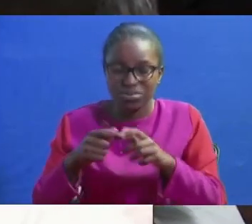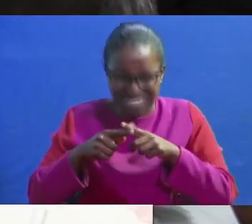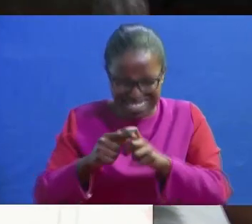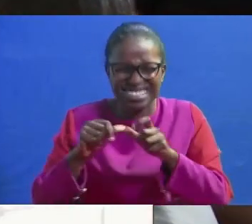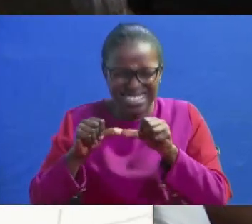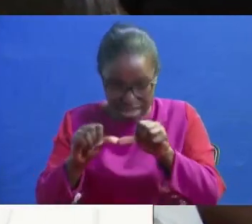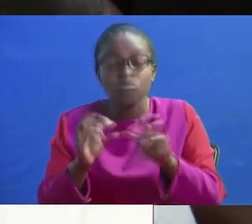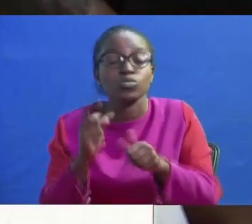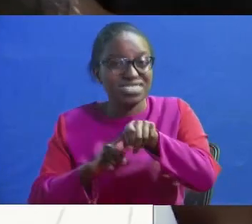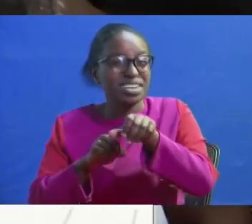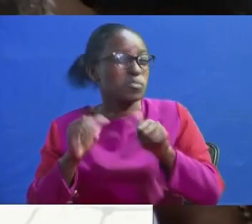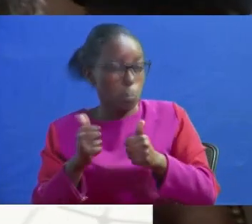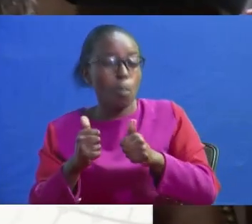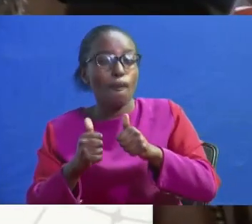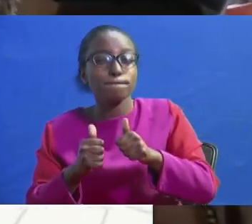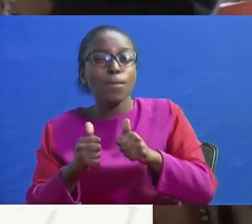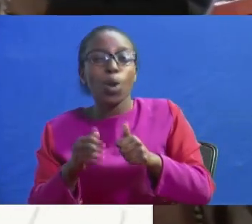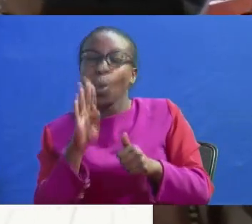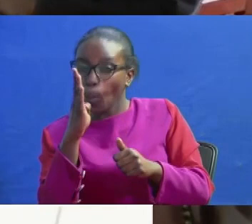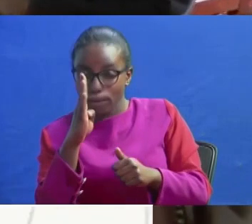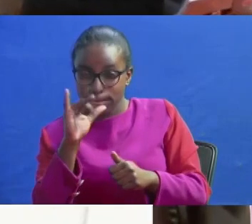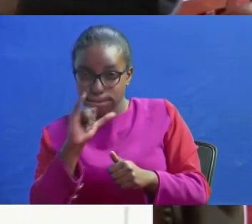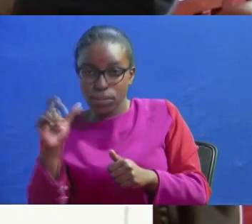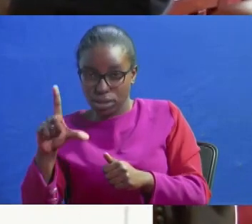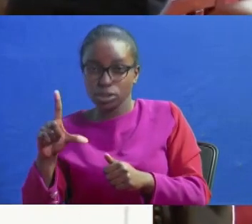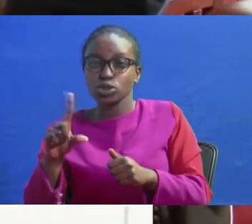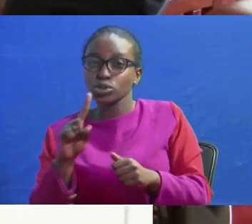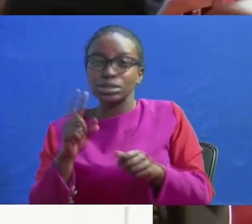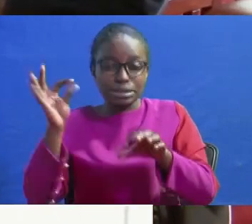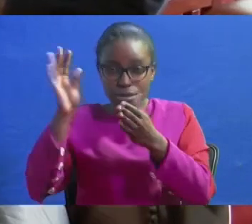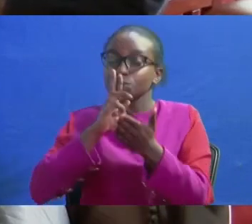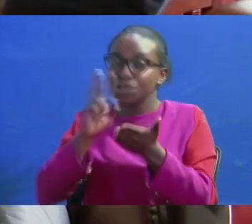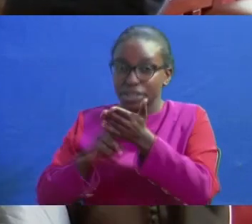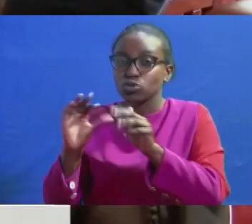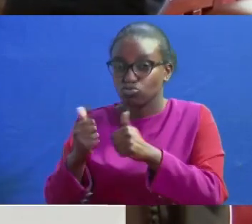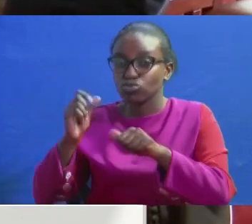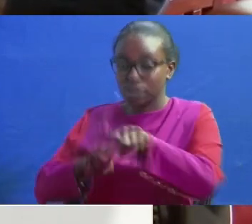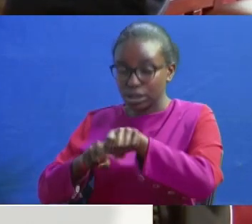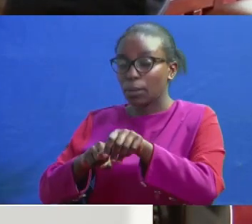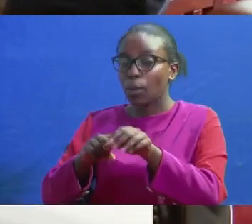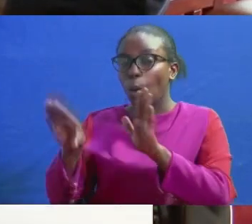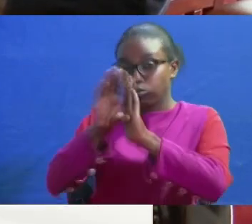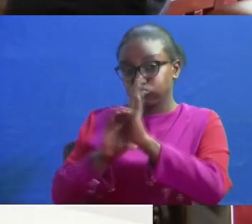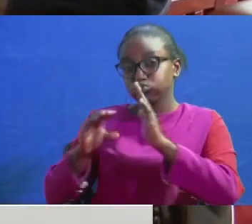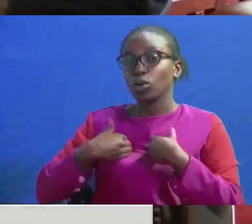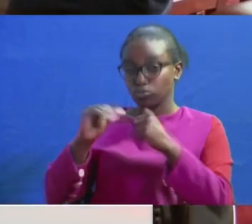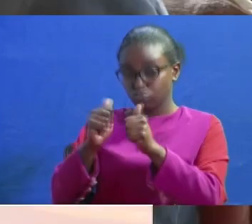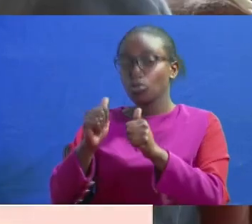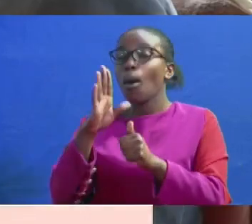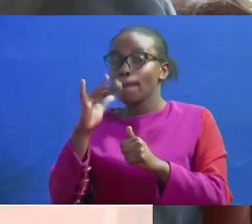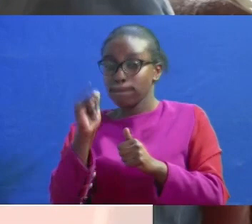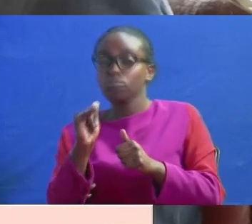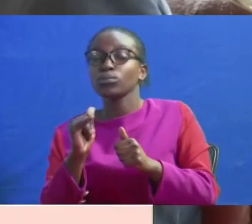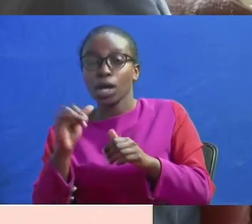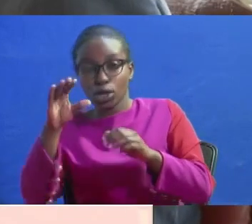be tasked to address the bills of legislation relating to government being declared unconstitutional by the court, which has been